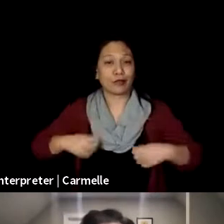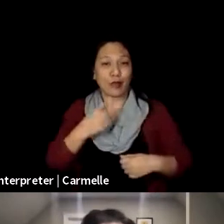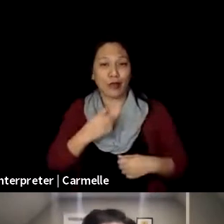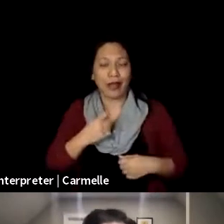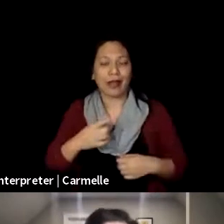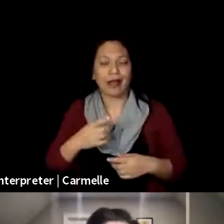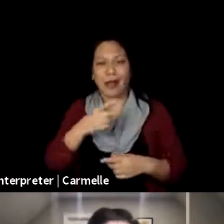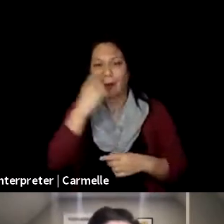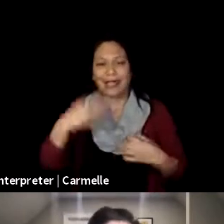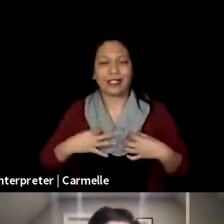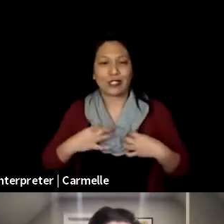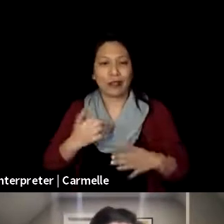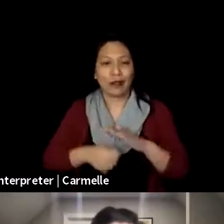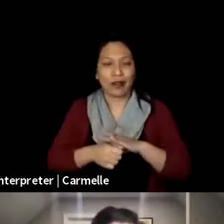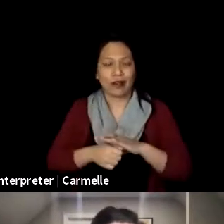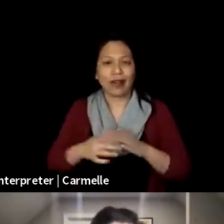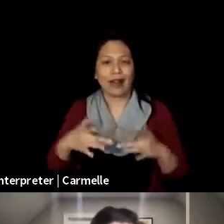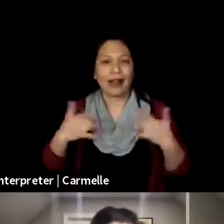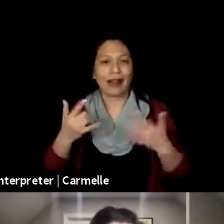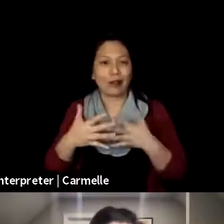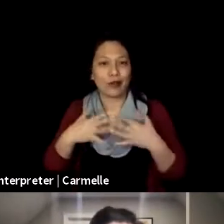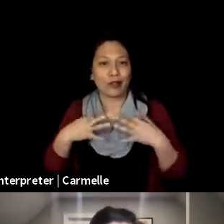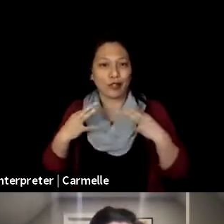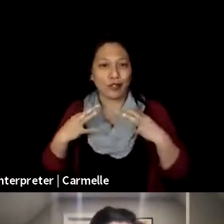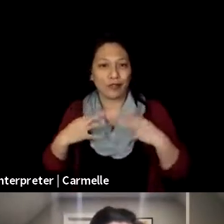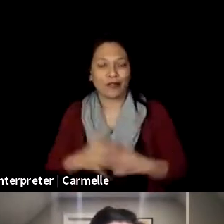t-shirt underneath with a light gray scarf.